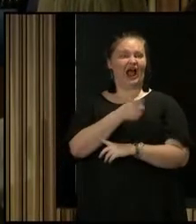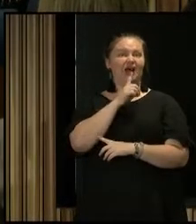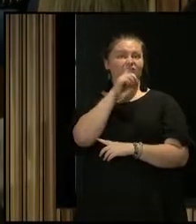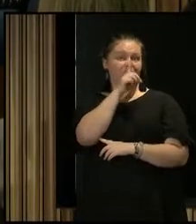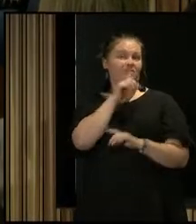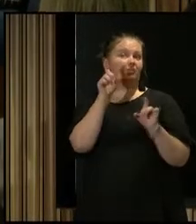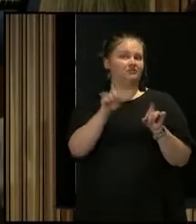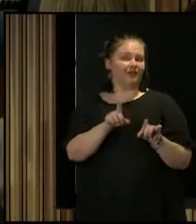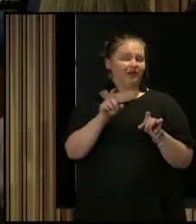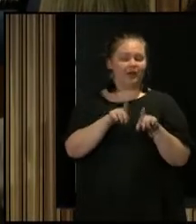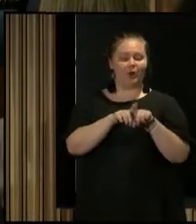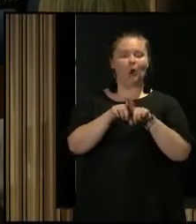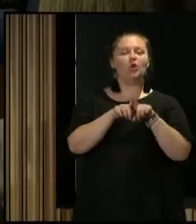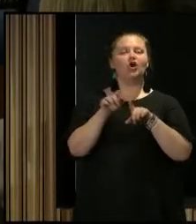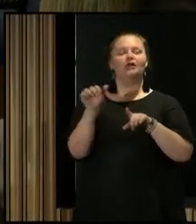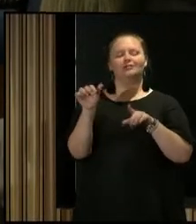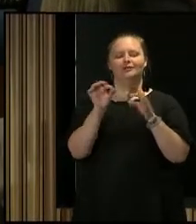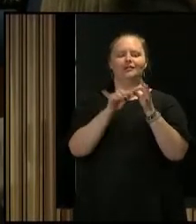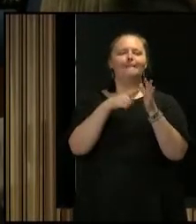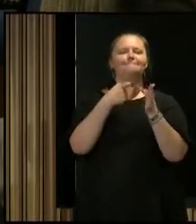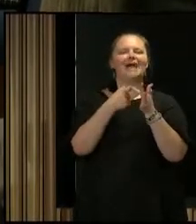stay. We learned a Backstreet Boys song,